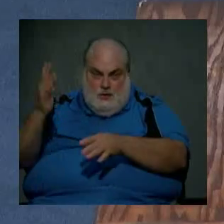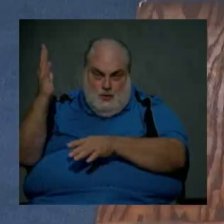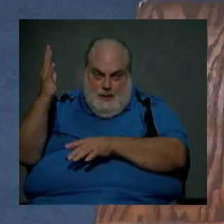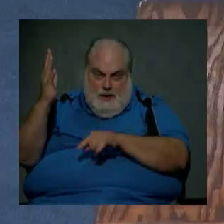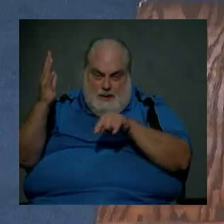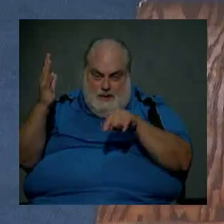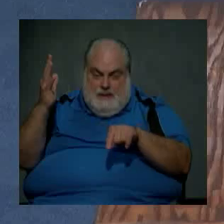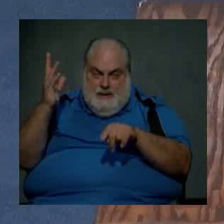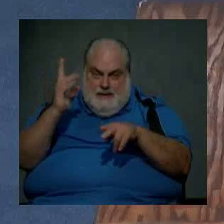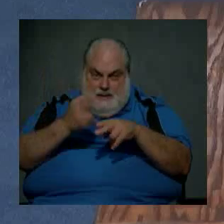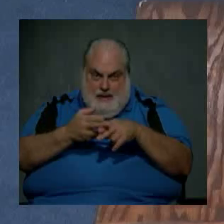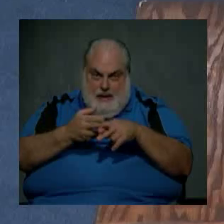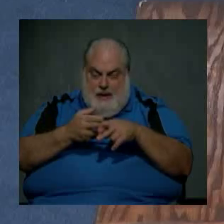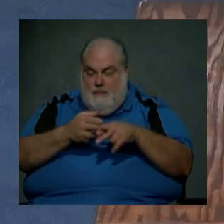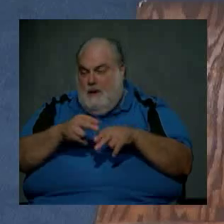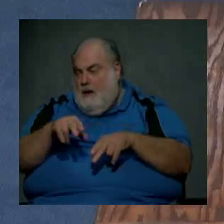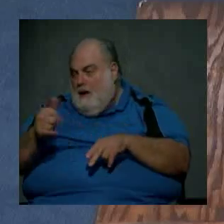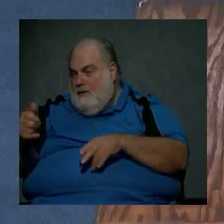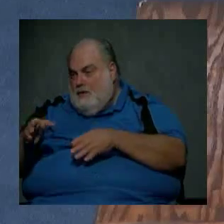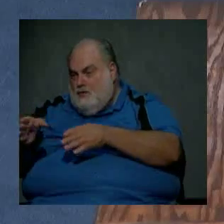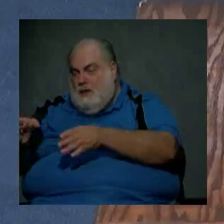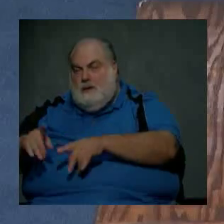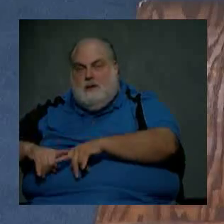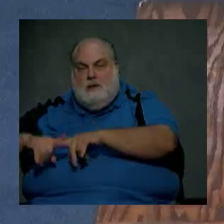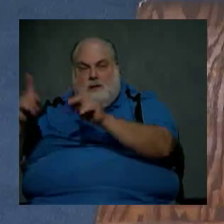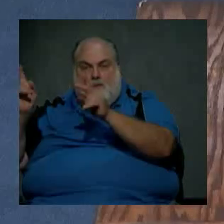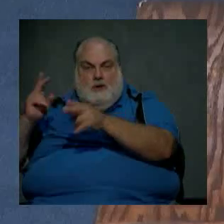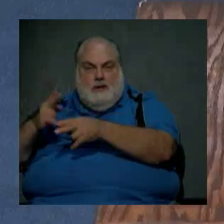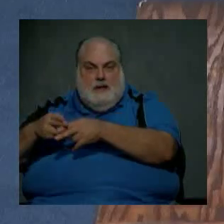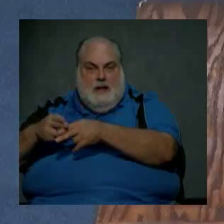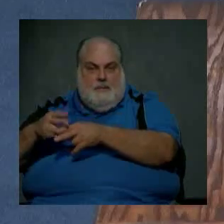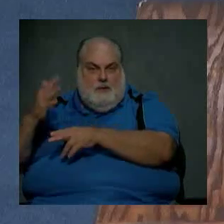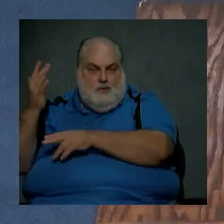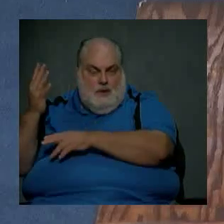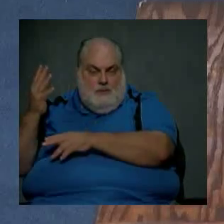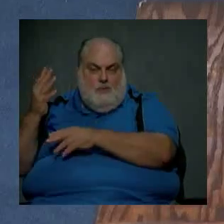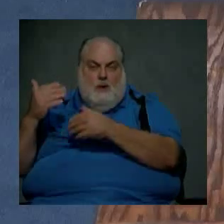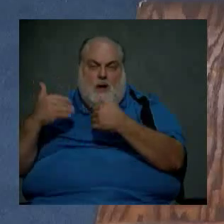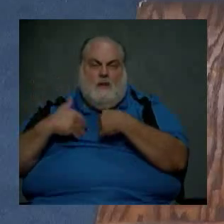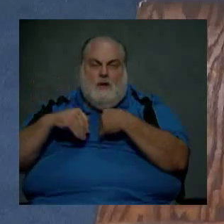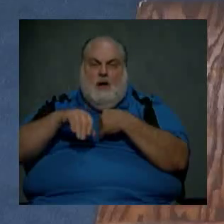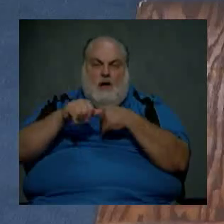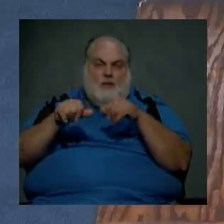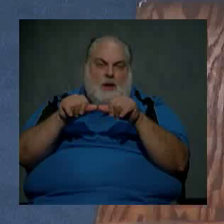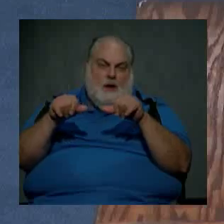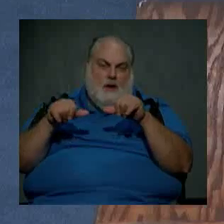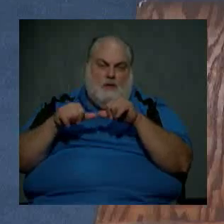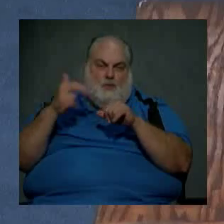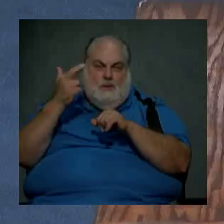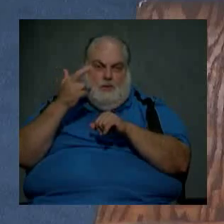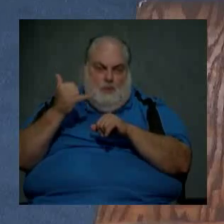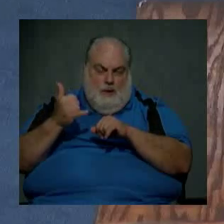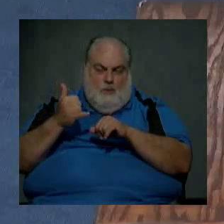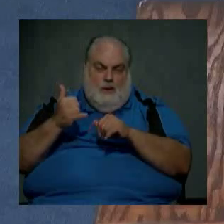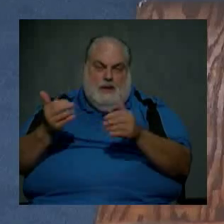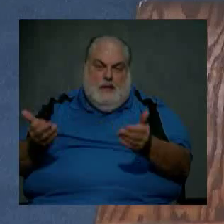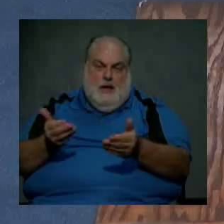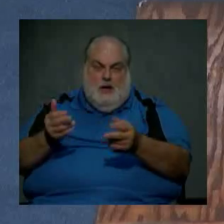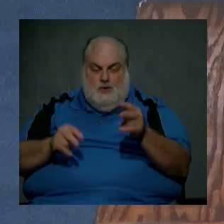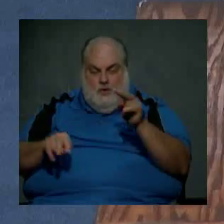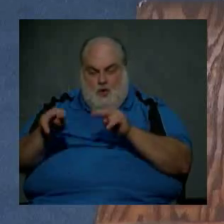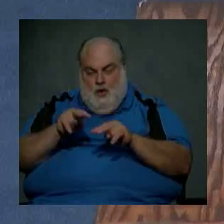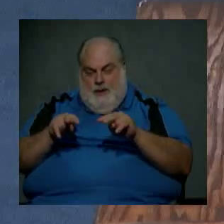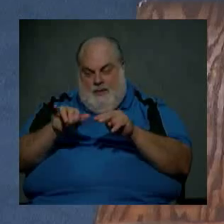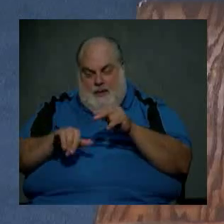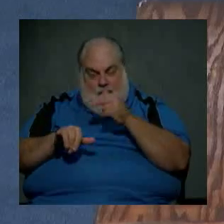not unusual. We have other design overlay districts that talk about different trees in different areas, so that's why we're here looking at